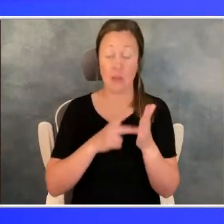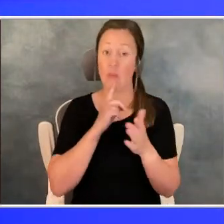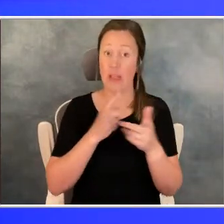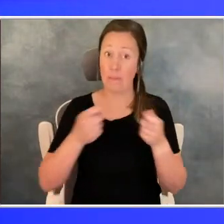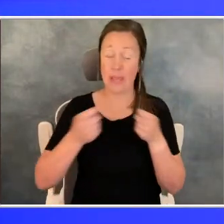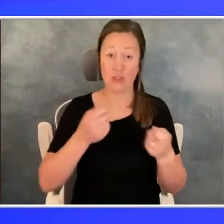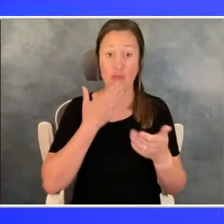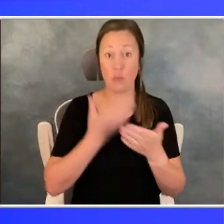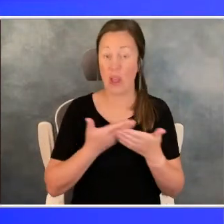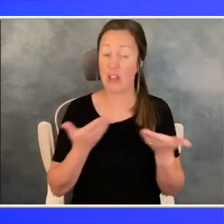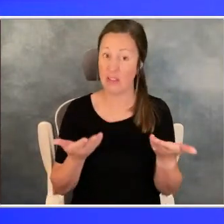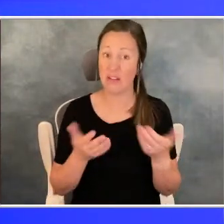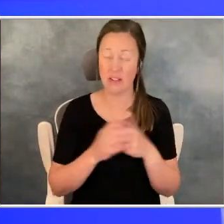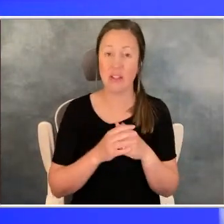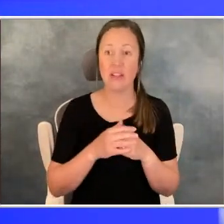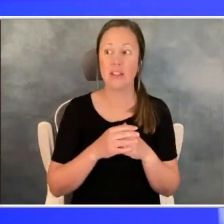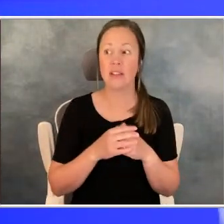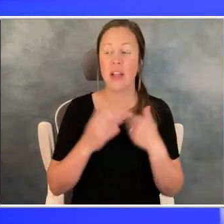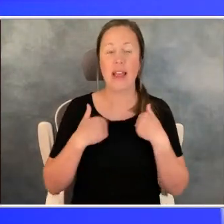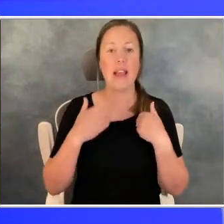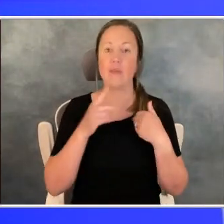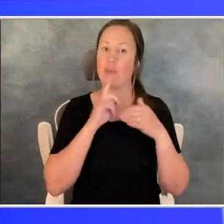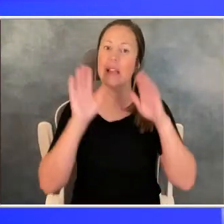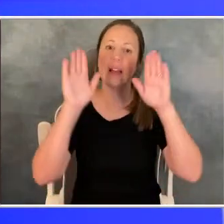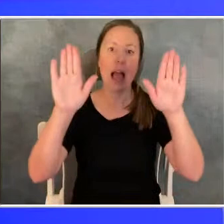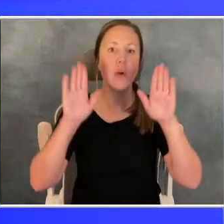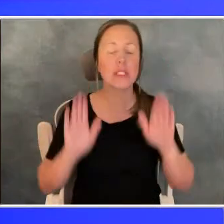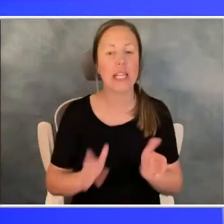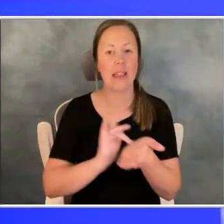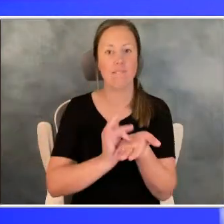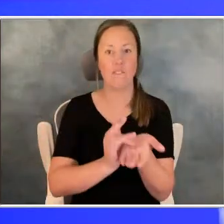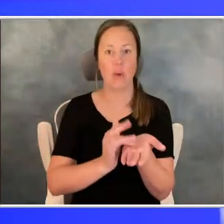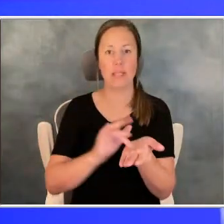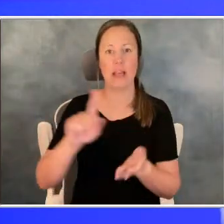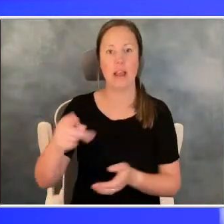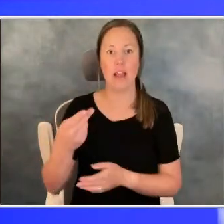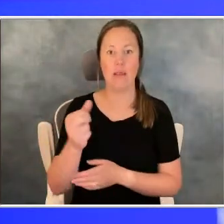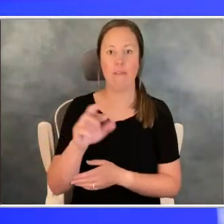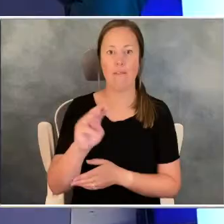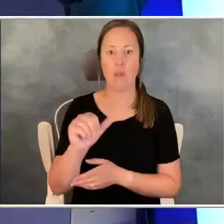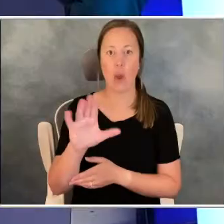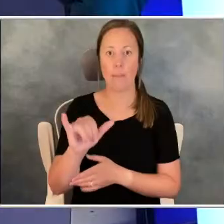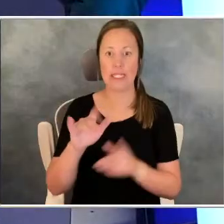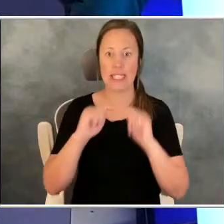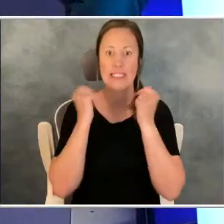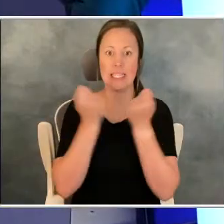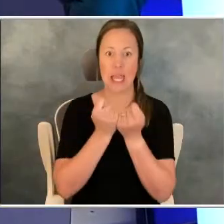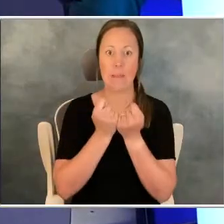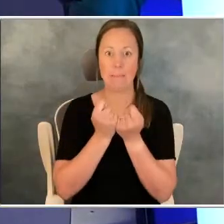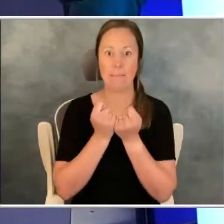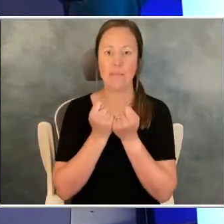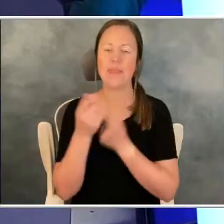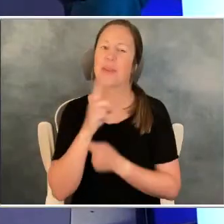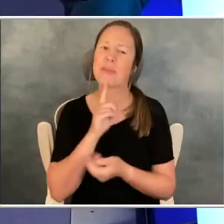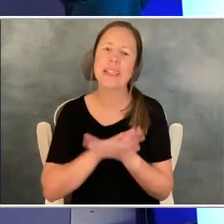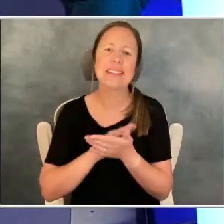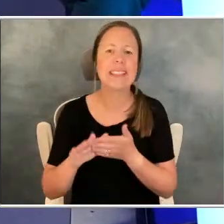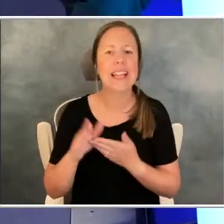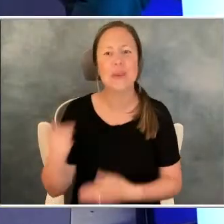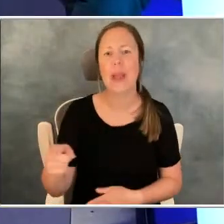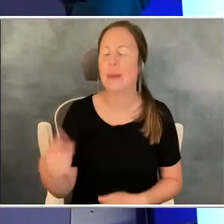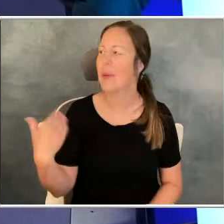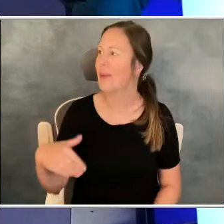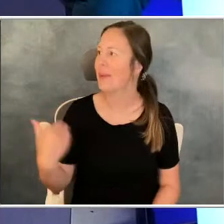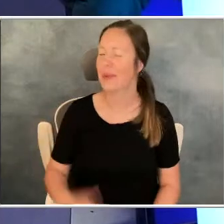is because we have an outstanding pharmacy team that really monitors the situation closely. So nice to him. Good Lord. All right, my stomach